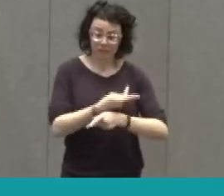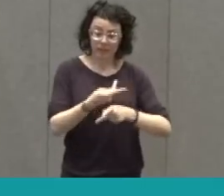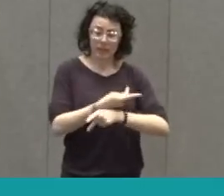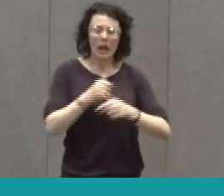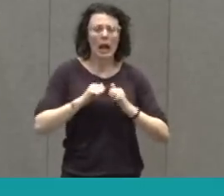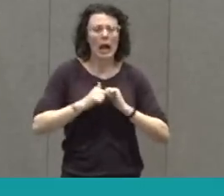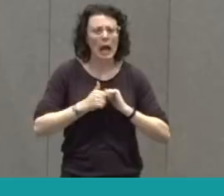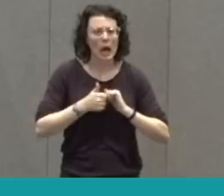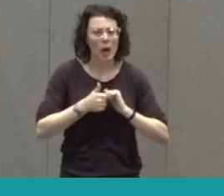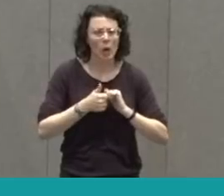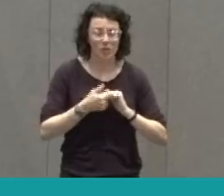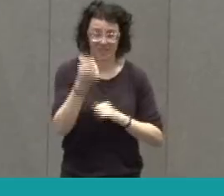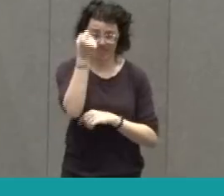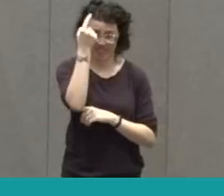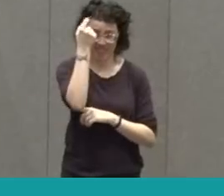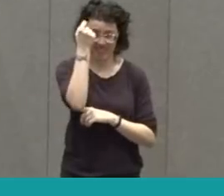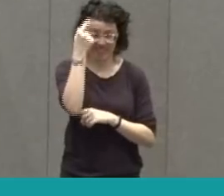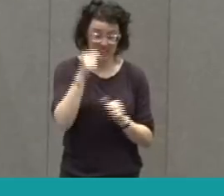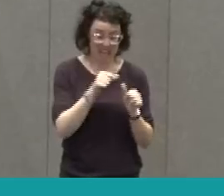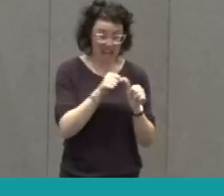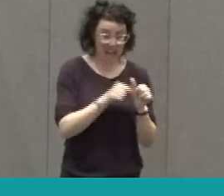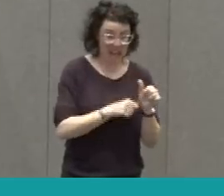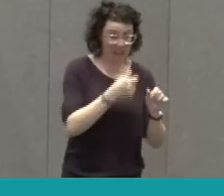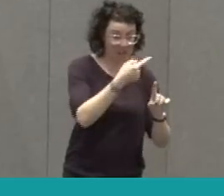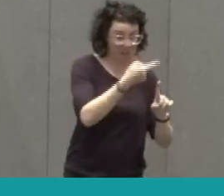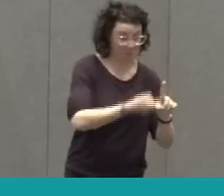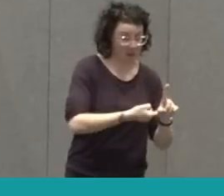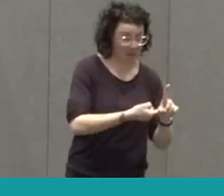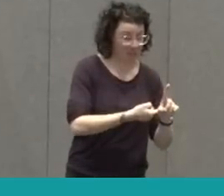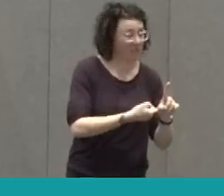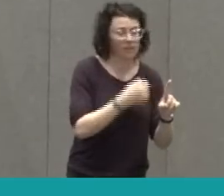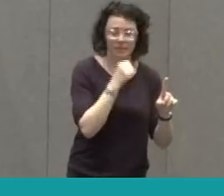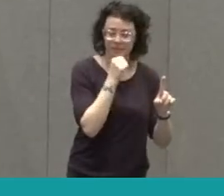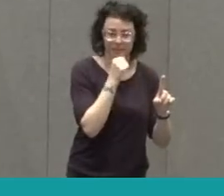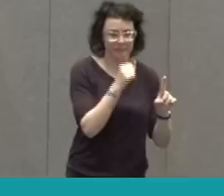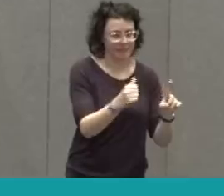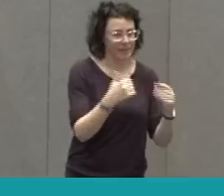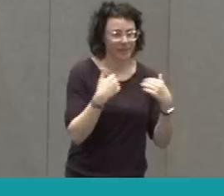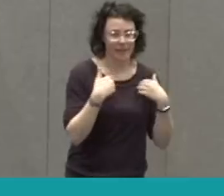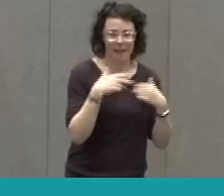Because not every month has 30 days in it.